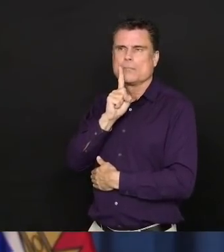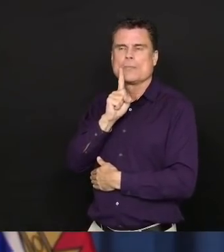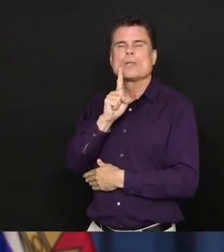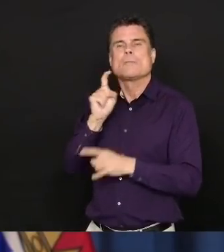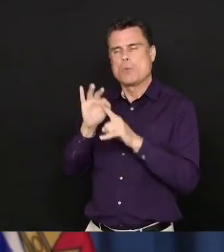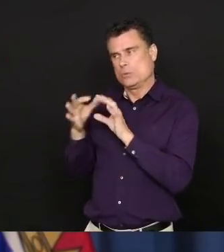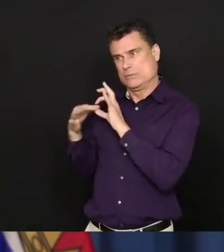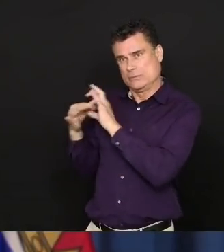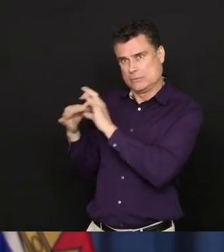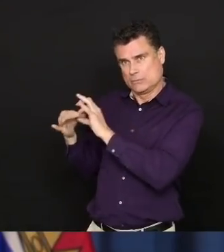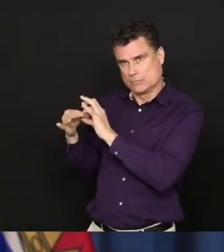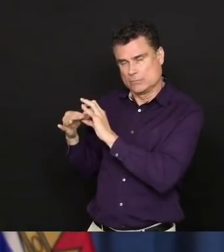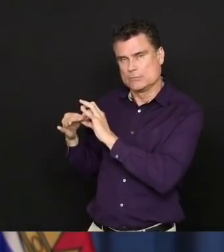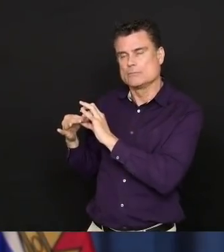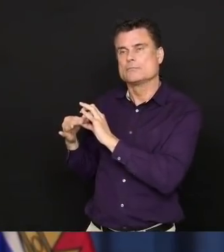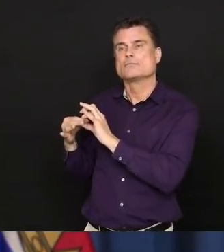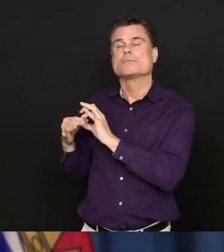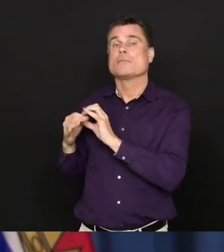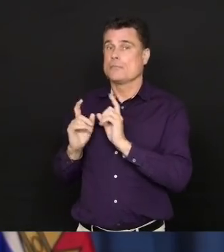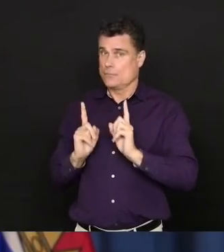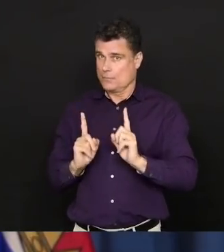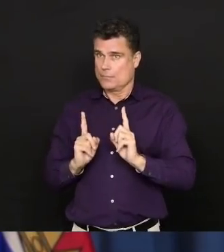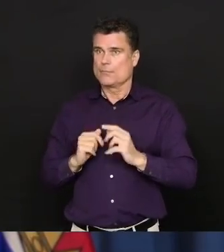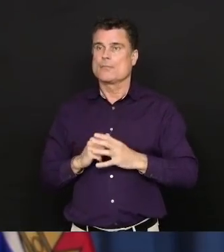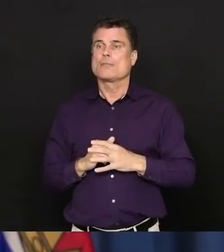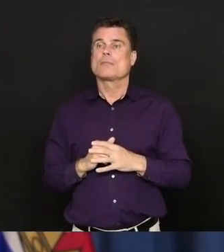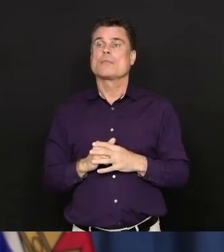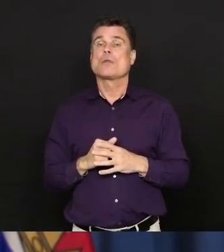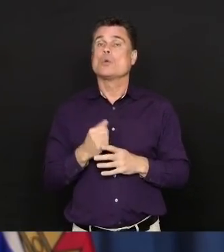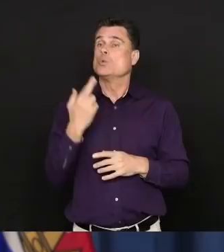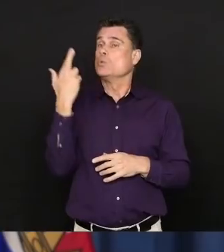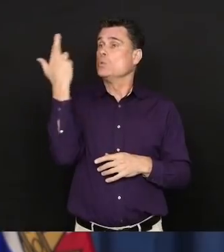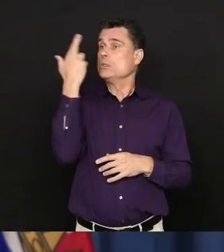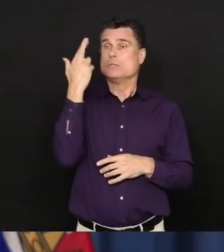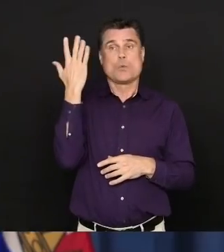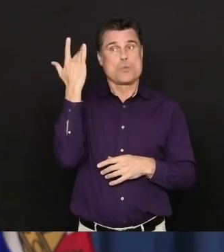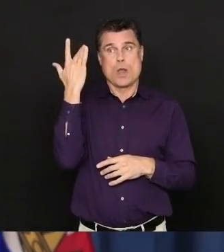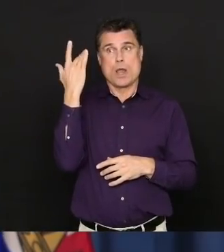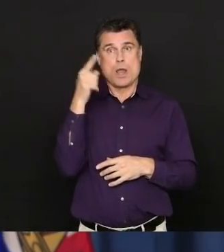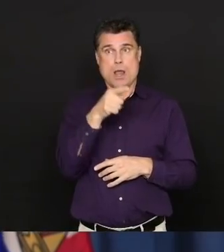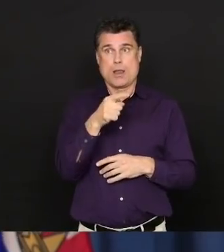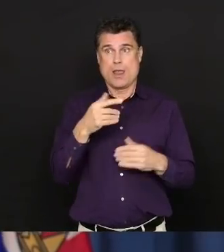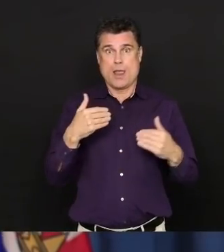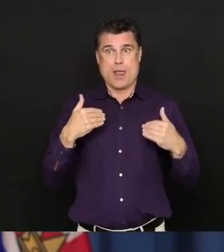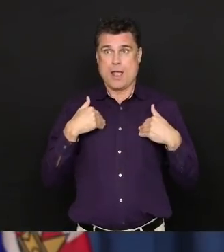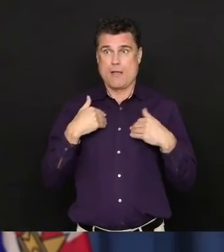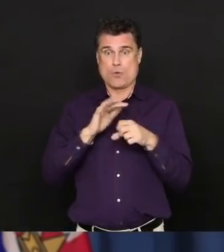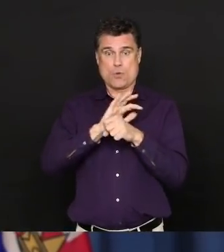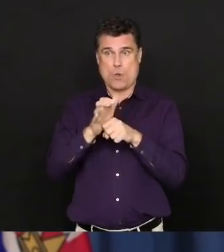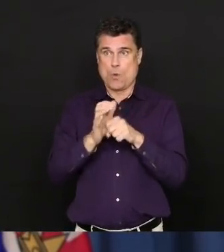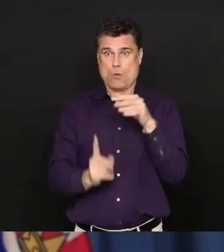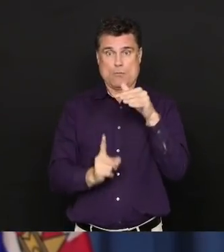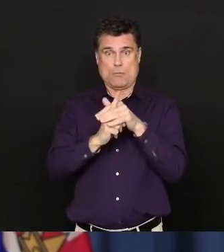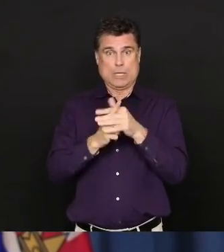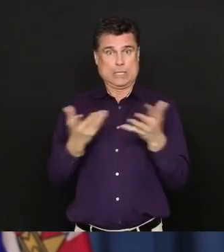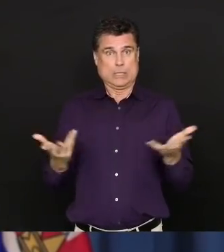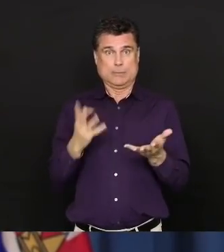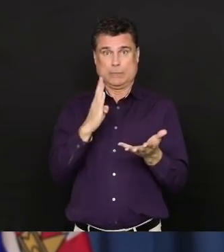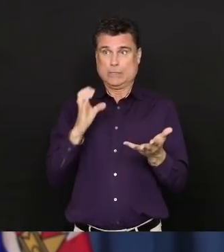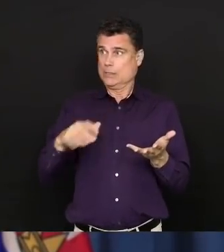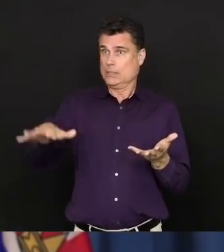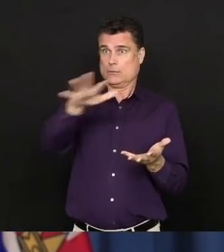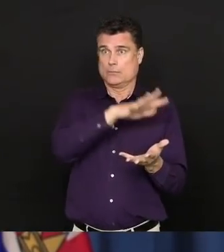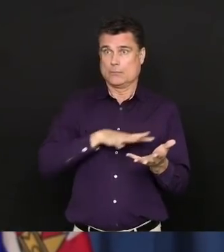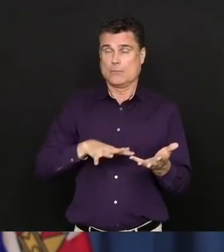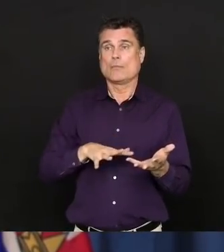State, that COVID-19 doesn't know borders, and we want our American friends to do well. We want their